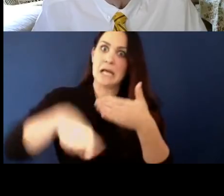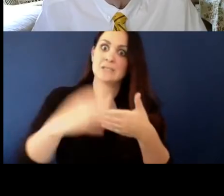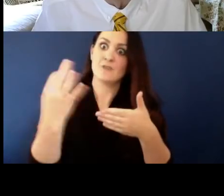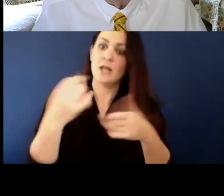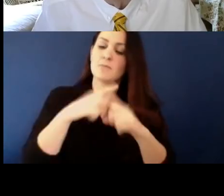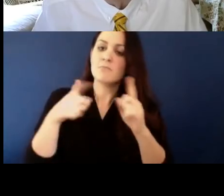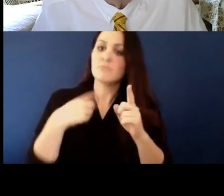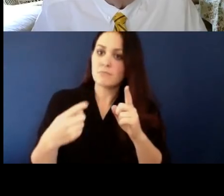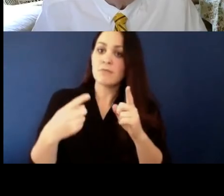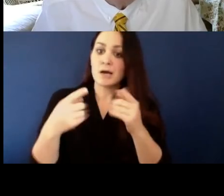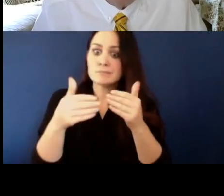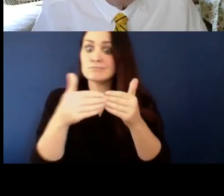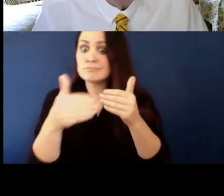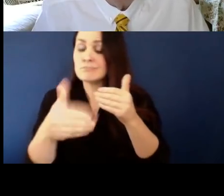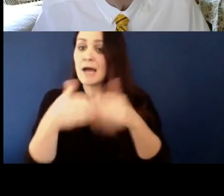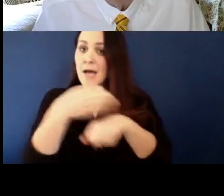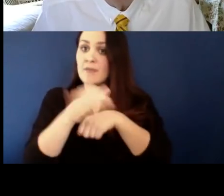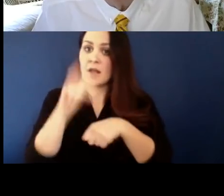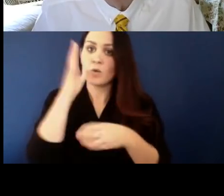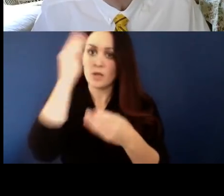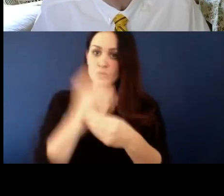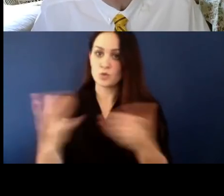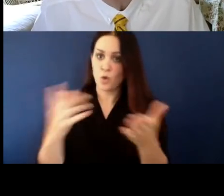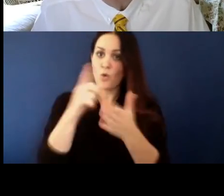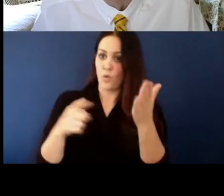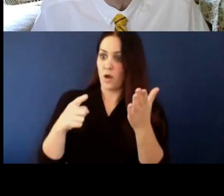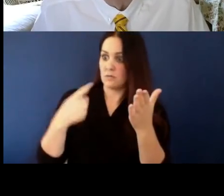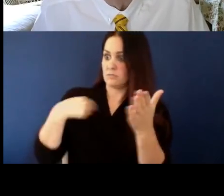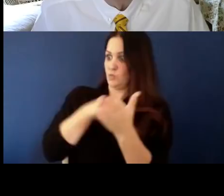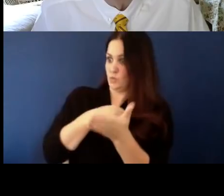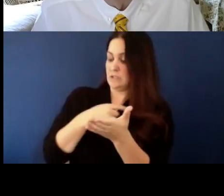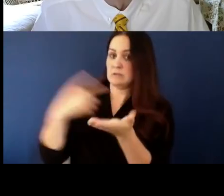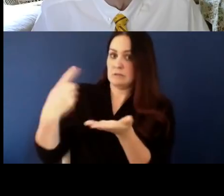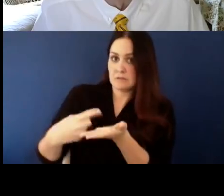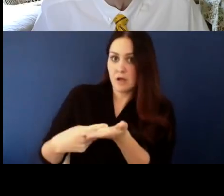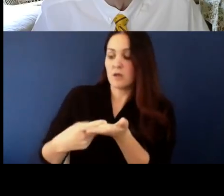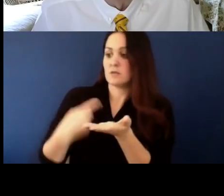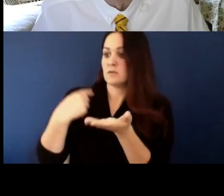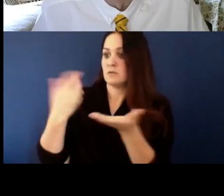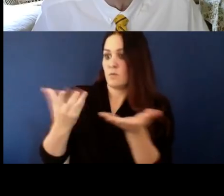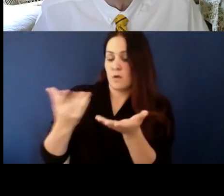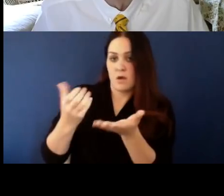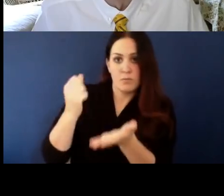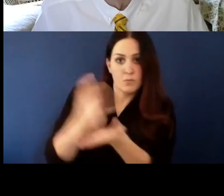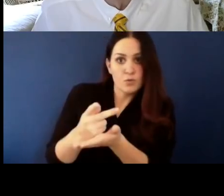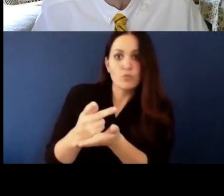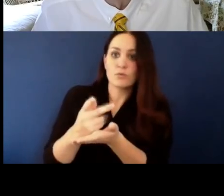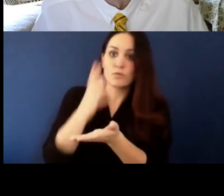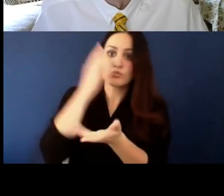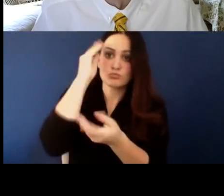but shortly thereafter, I'll tell you what we were able to be approved for.